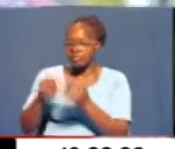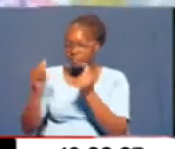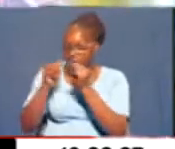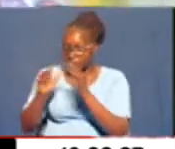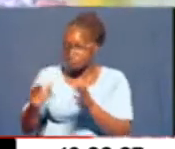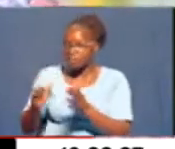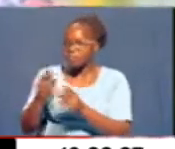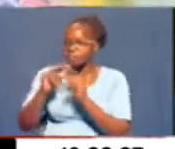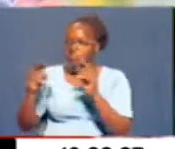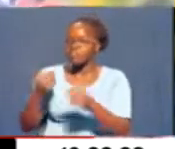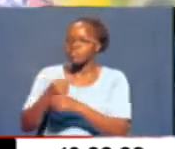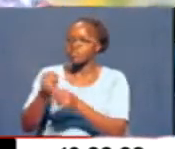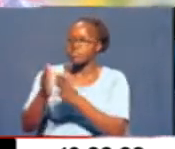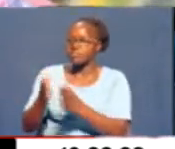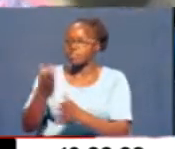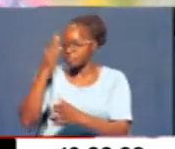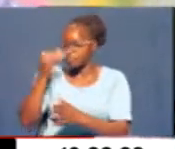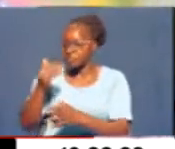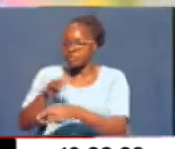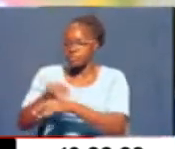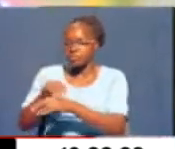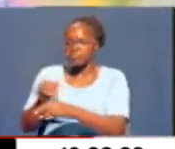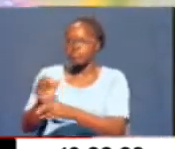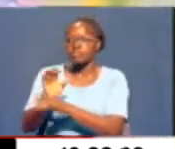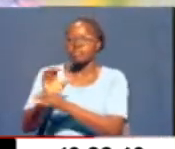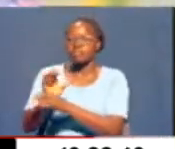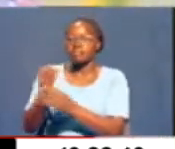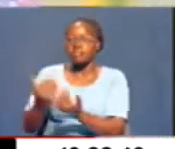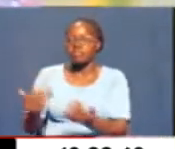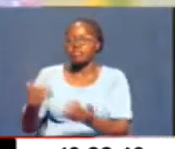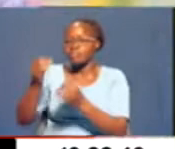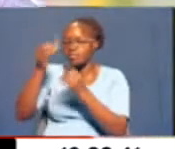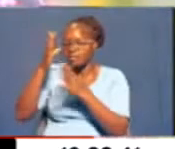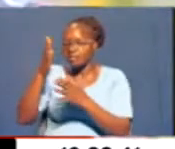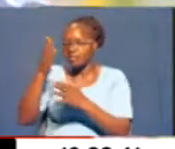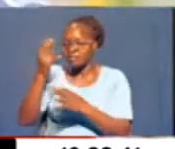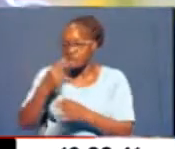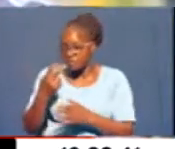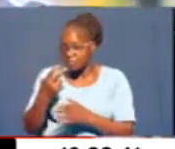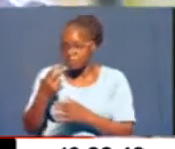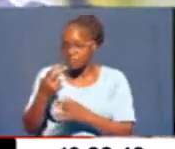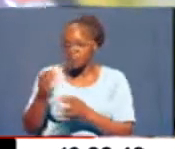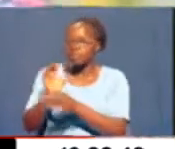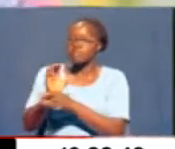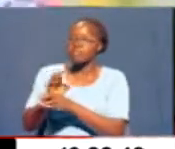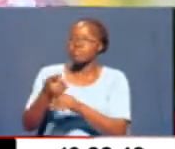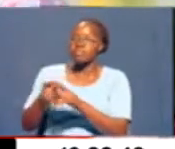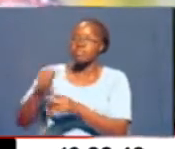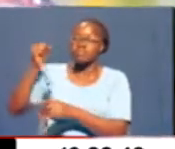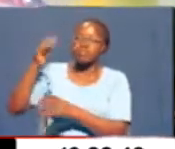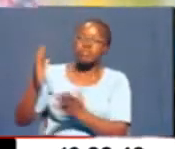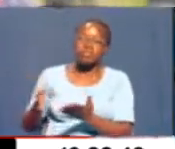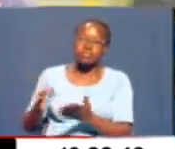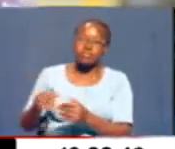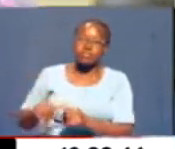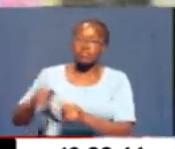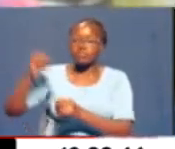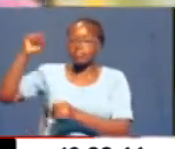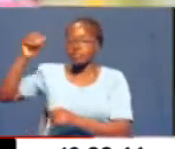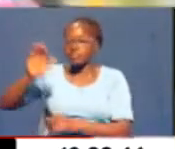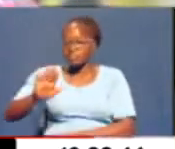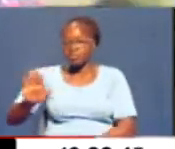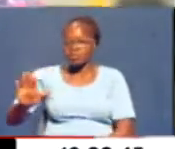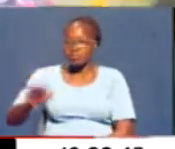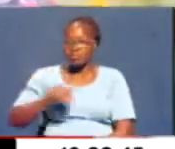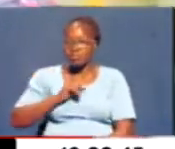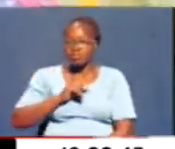God. Who are the peacemakers? They'll be the church. They are the ones who are going to be called the peacemakers. But what about the politicians? They'll continue with their politics.